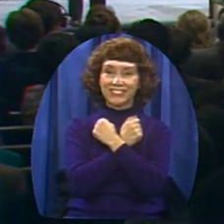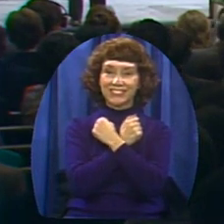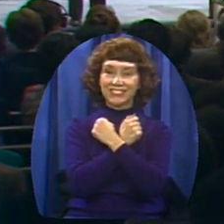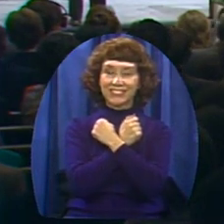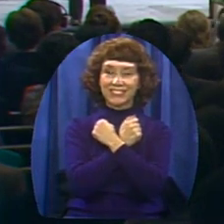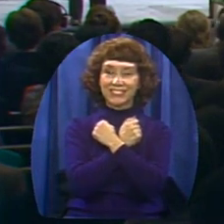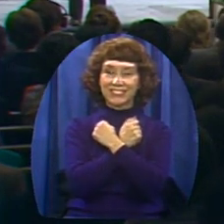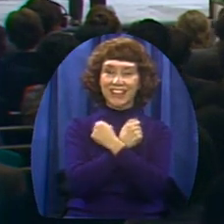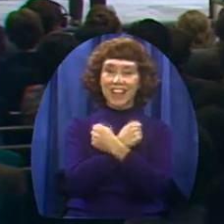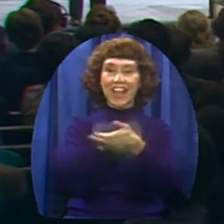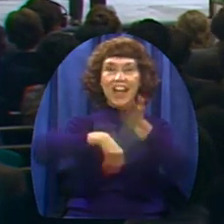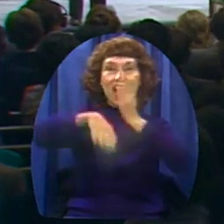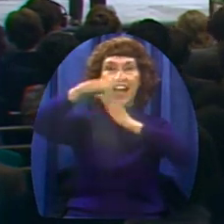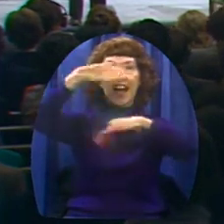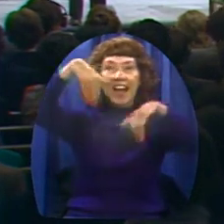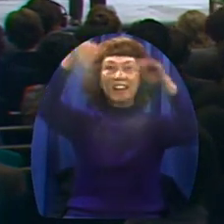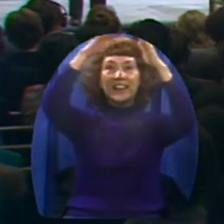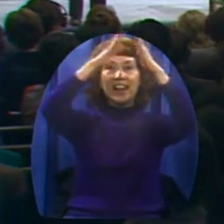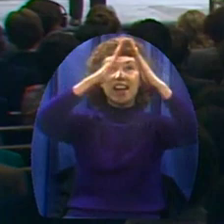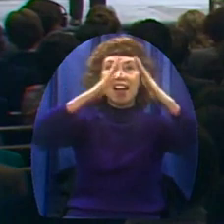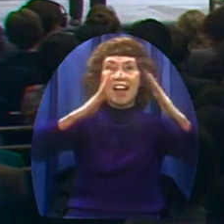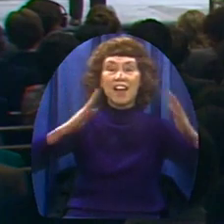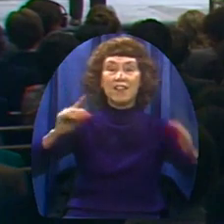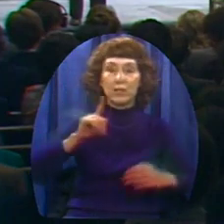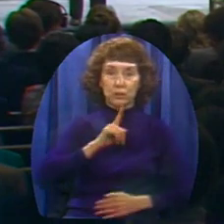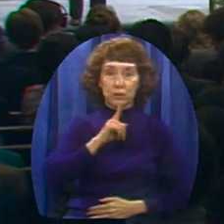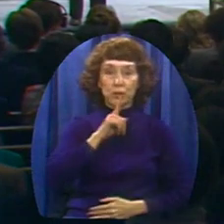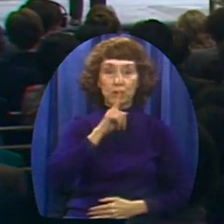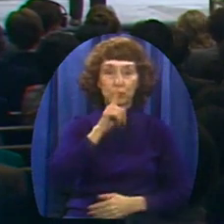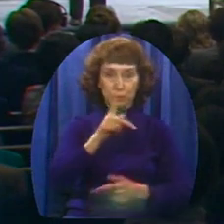Then heaven's a myth